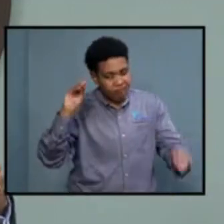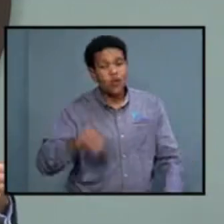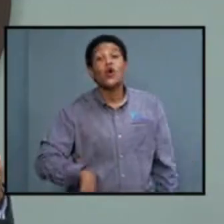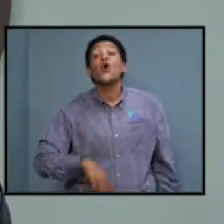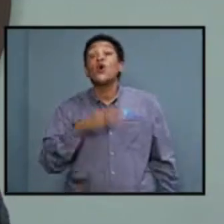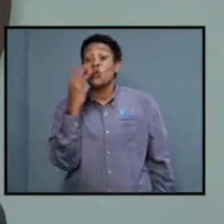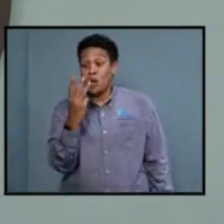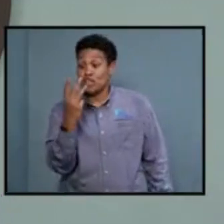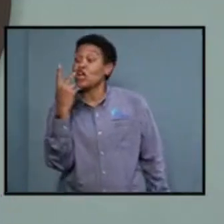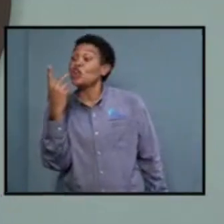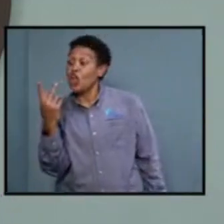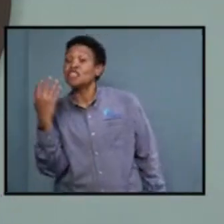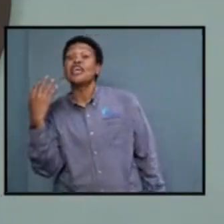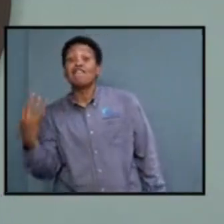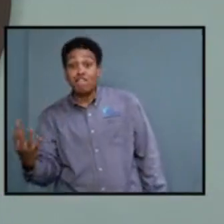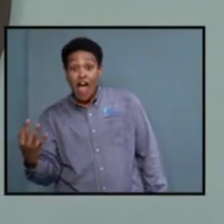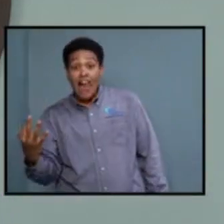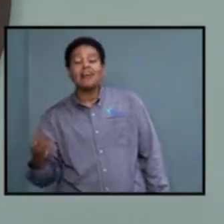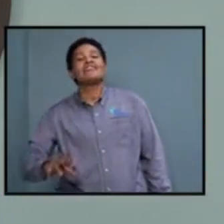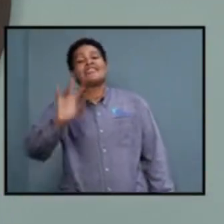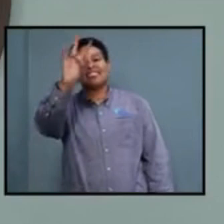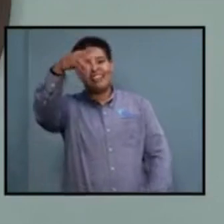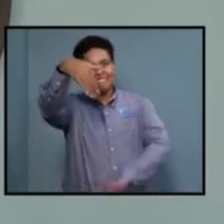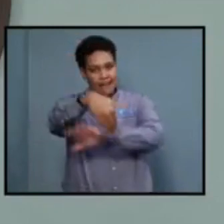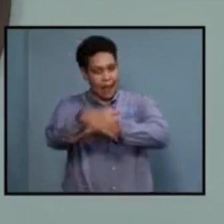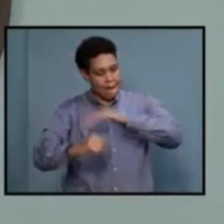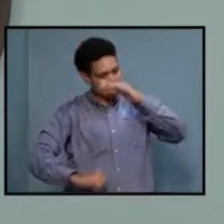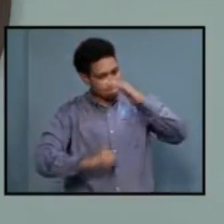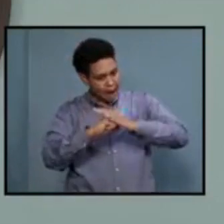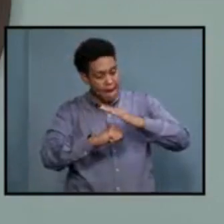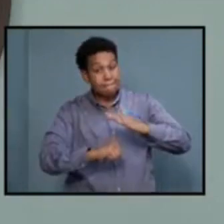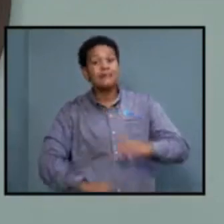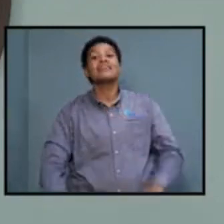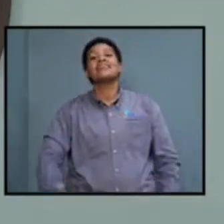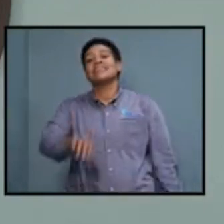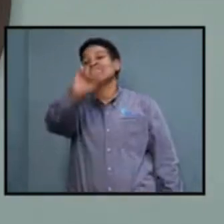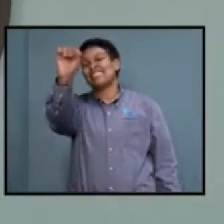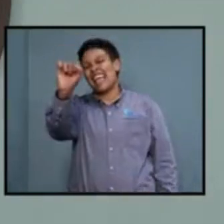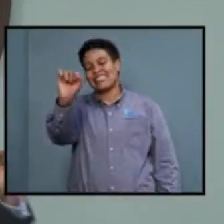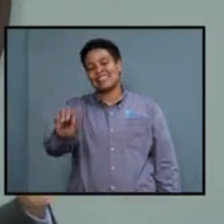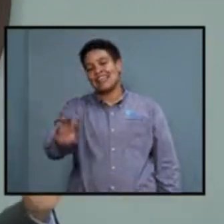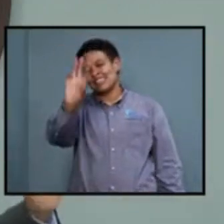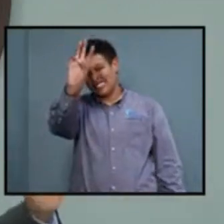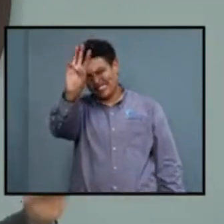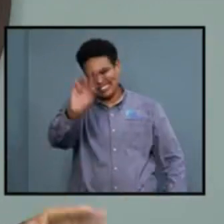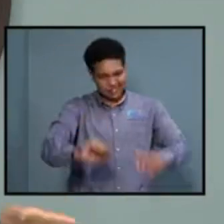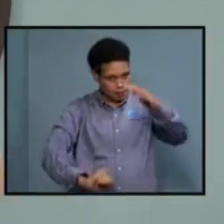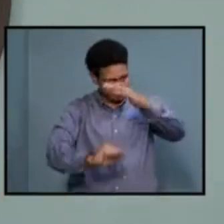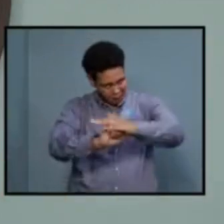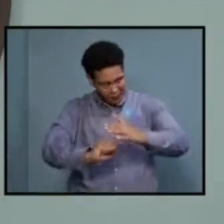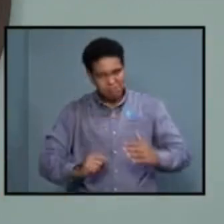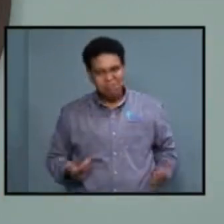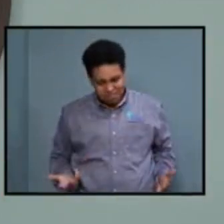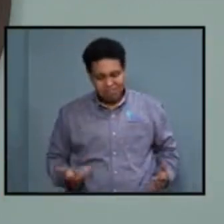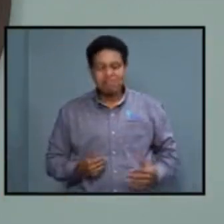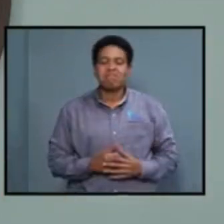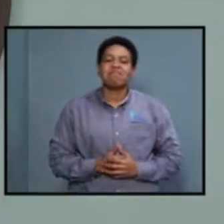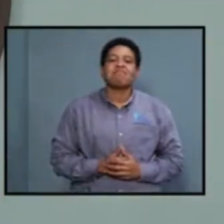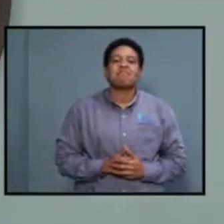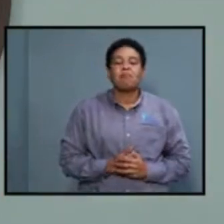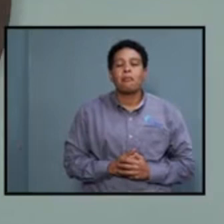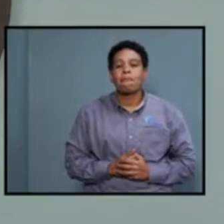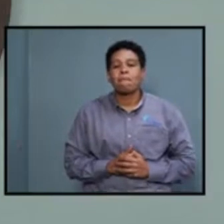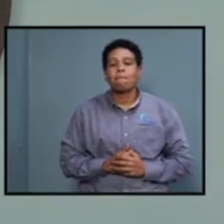would be uh the wednesday thursday and friday would be seven and then the saturday